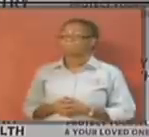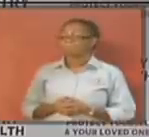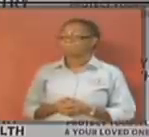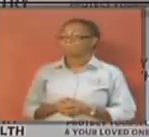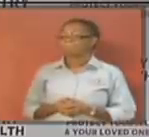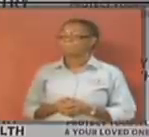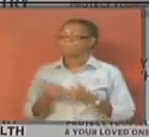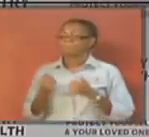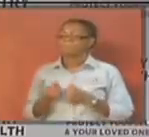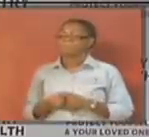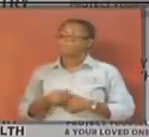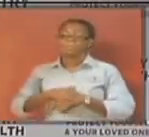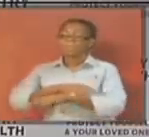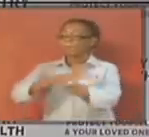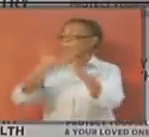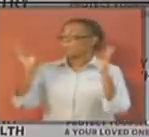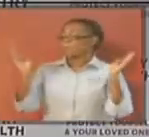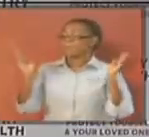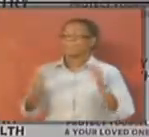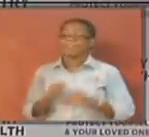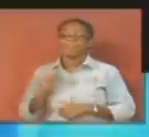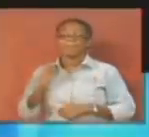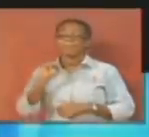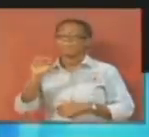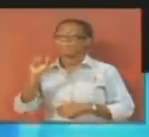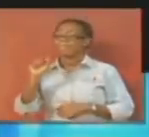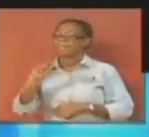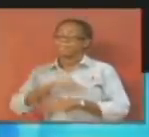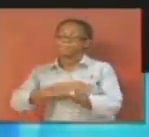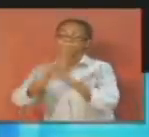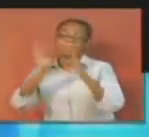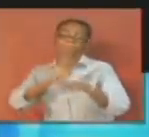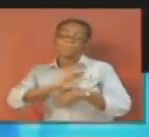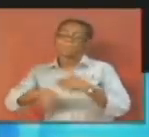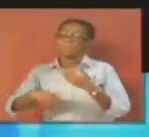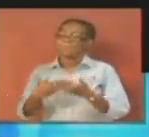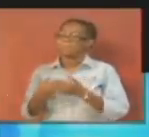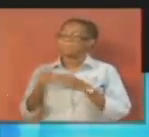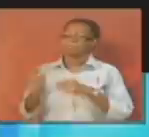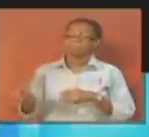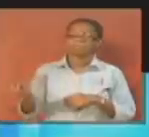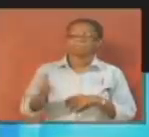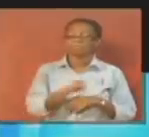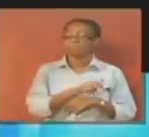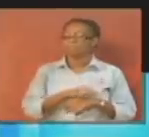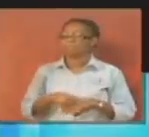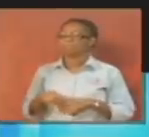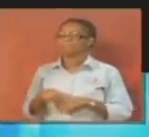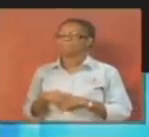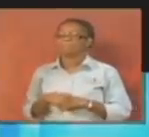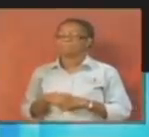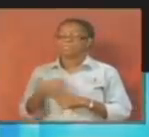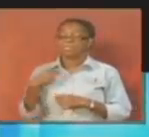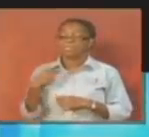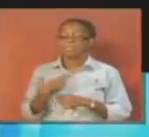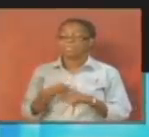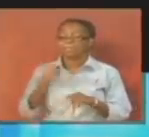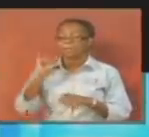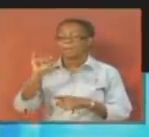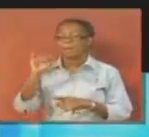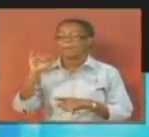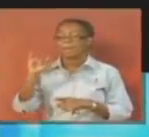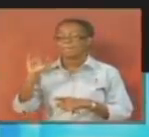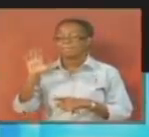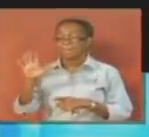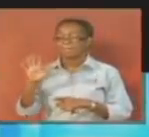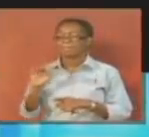Good morning, Ms. Alcantara. Good morning to everyone on the panel. Whitfield Turner from I-95.5. My first question would be